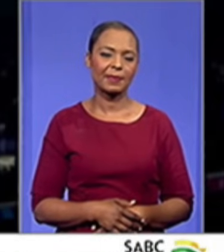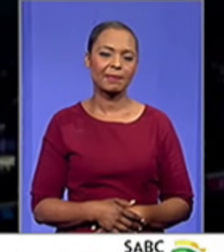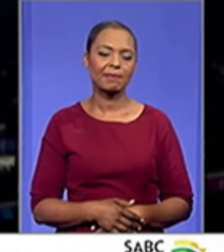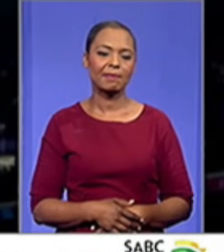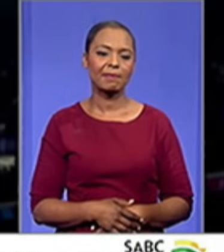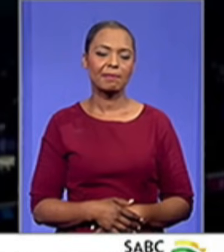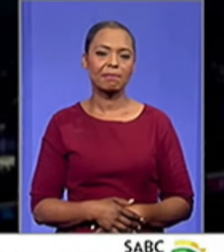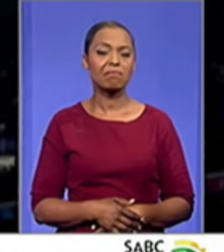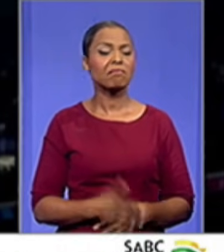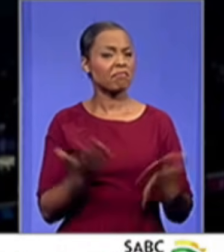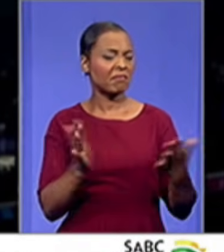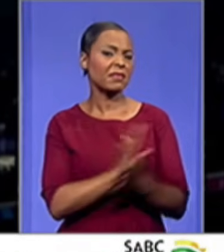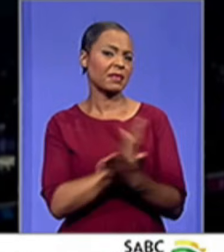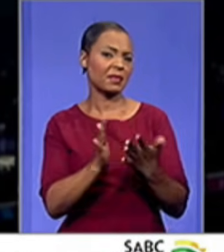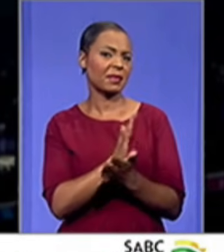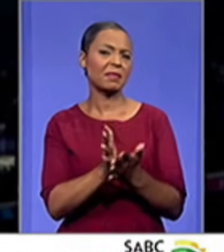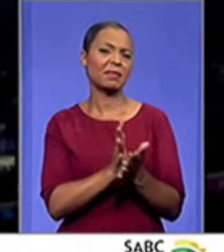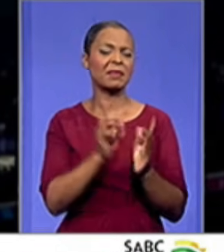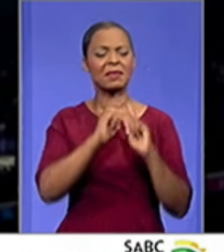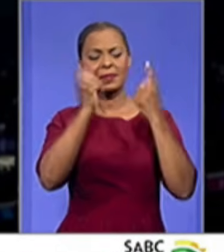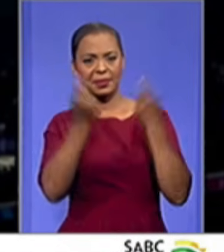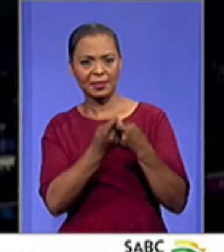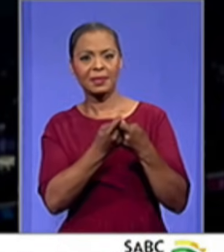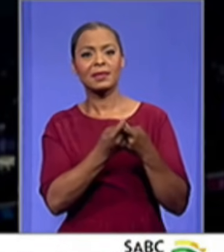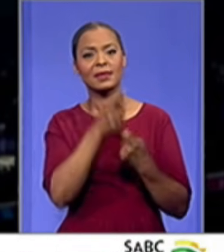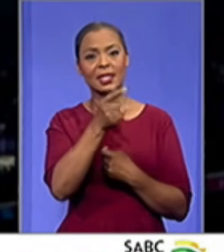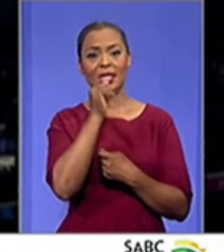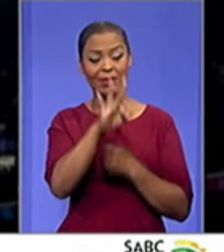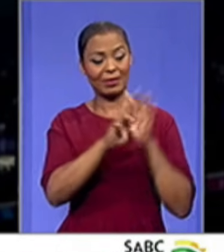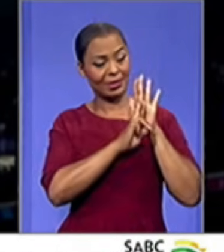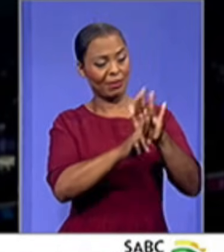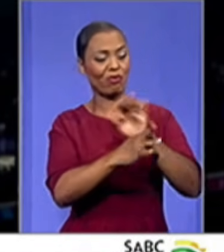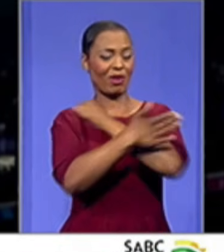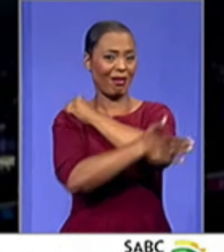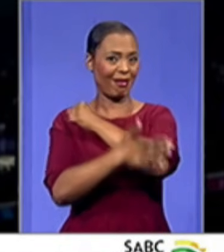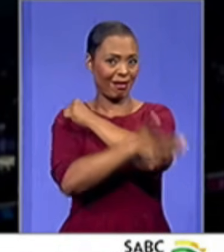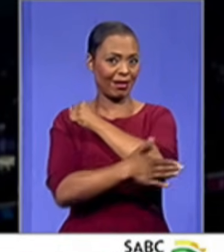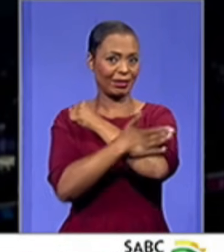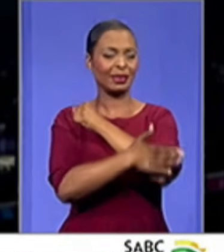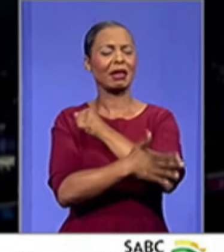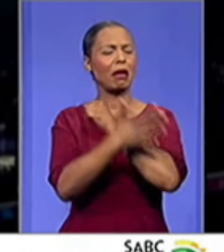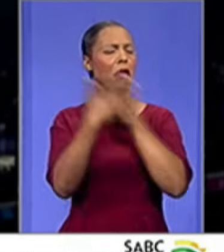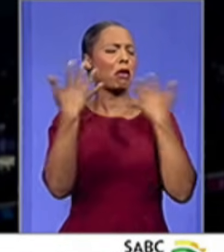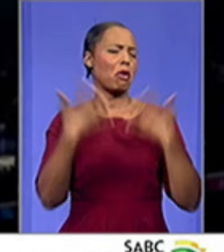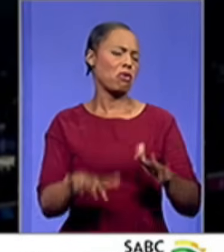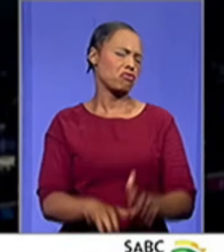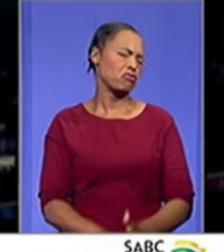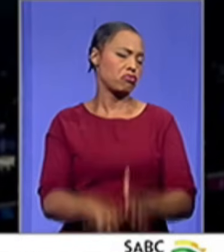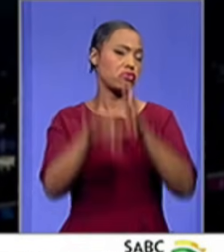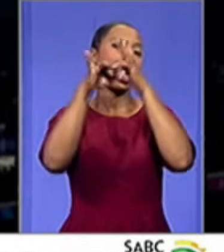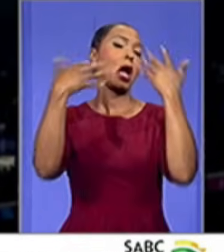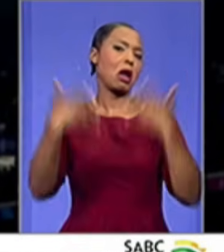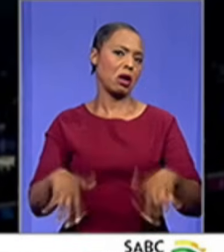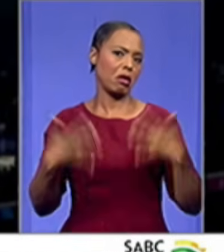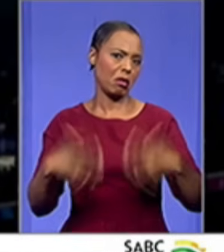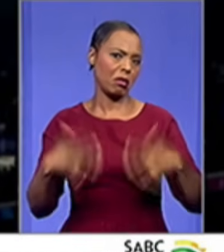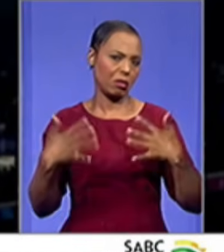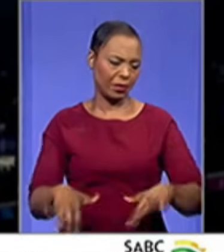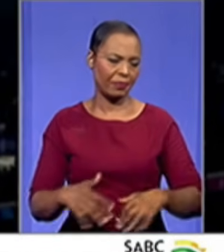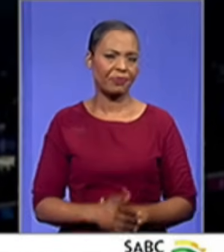Ditlhopha tse ding tsa naga ba tshwanetse ba itse gore go tshamekela naga ke tlotla e go godimo thata, ebile ga wa tshwanela go